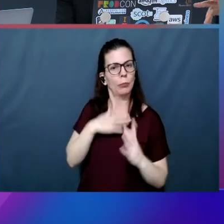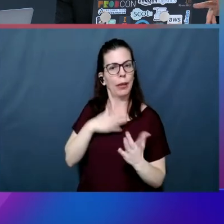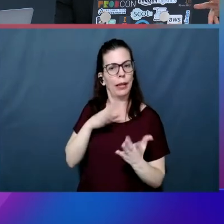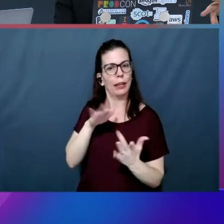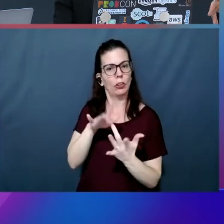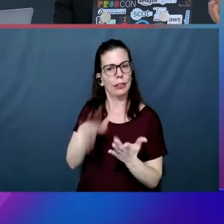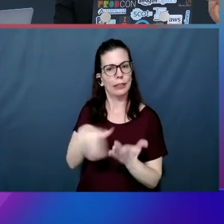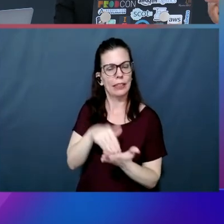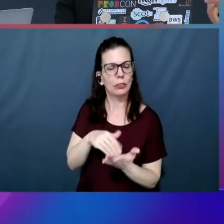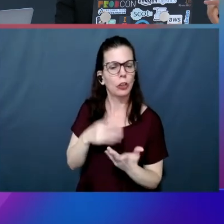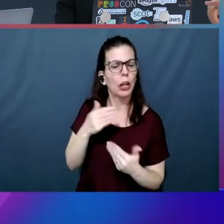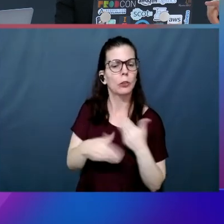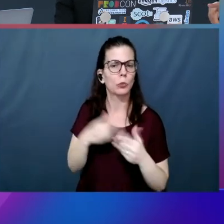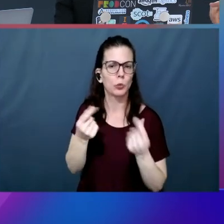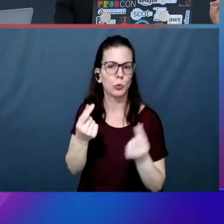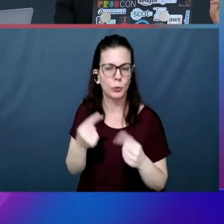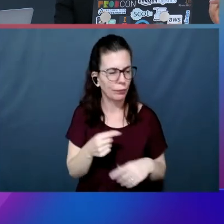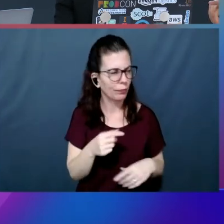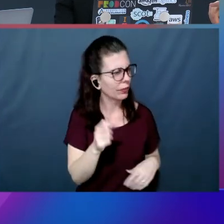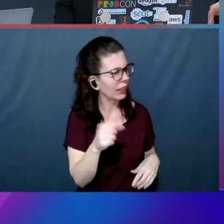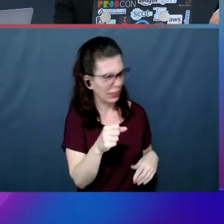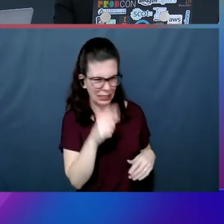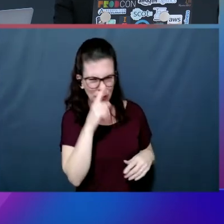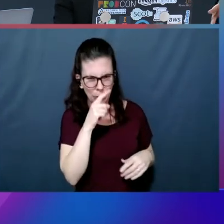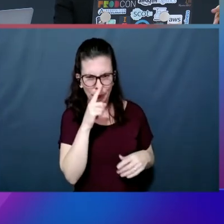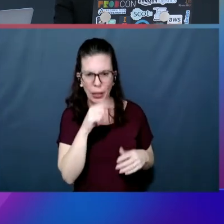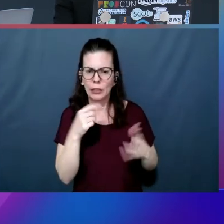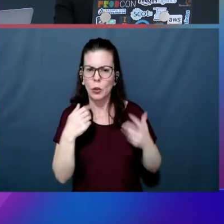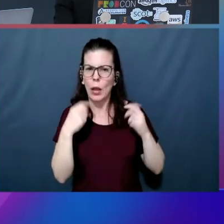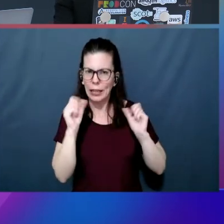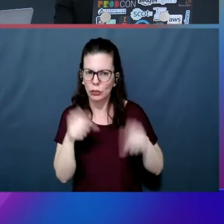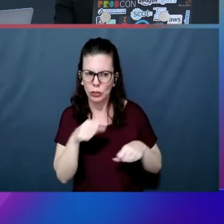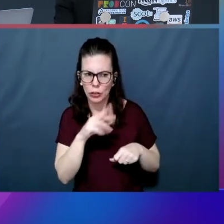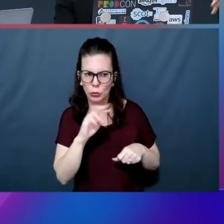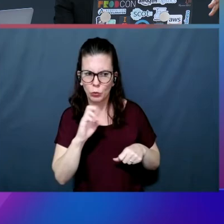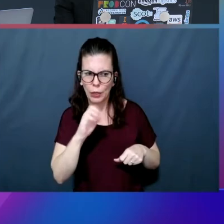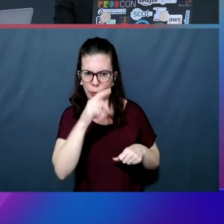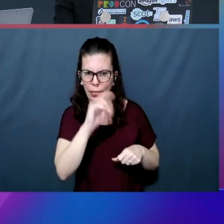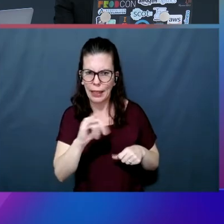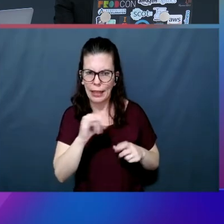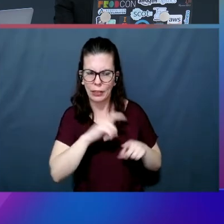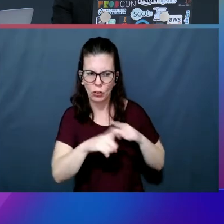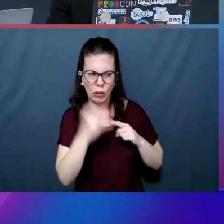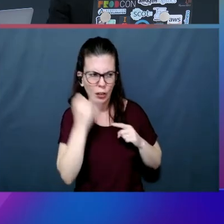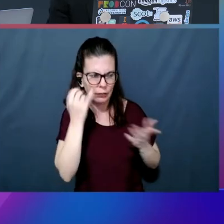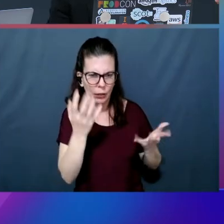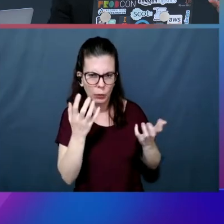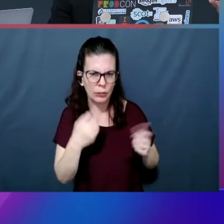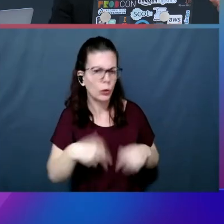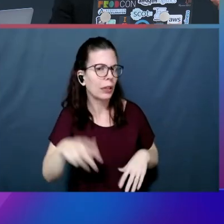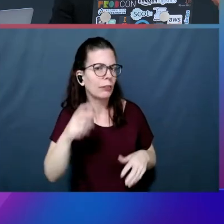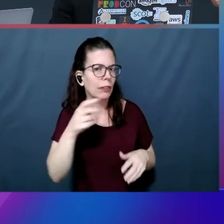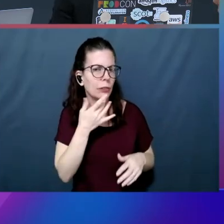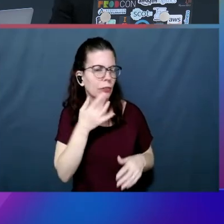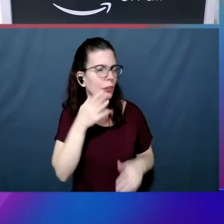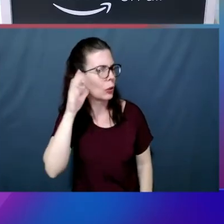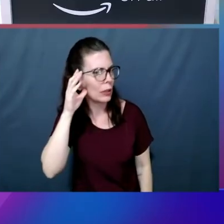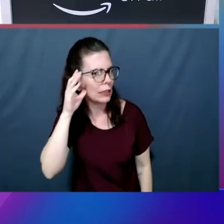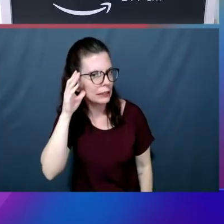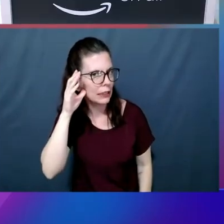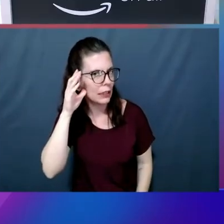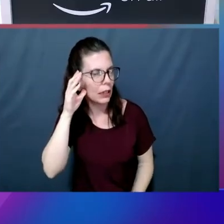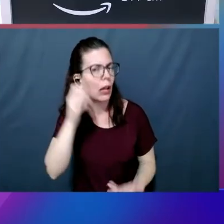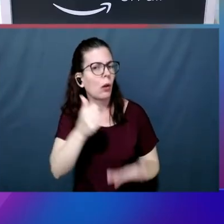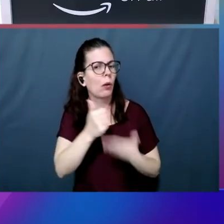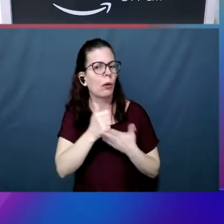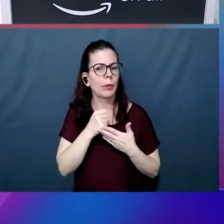can see that you can actually replay here the call, so if I do want to go into listening mode, it will really help me to understand which part